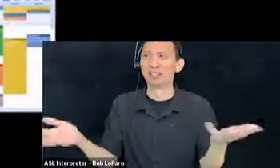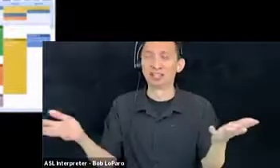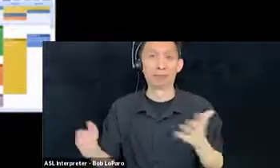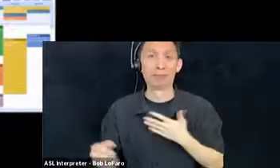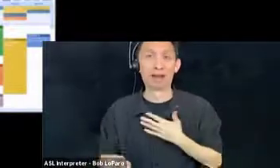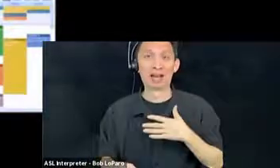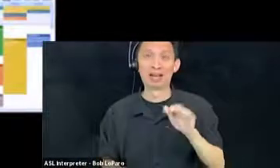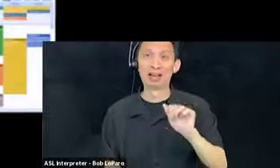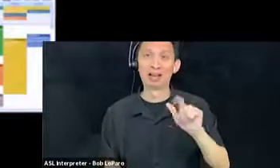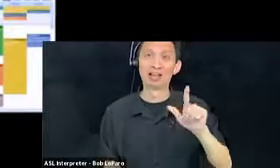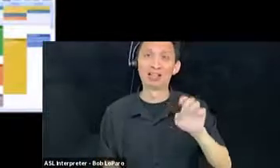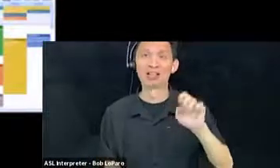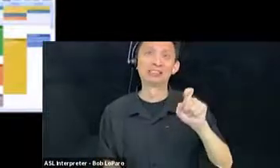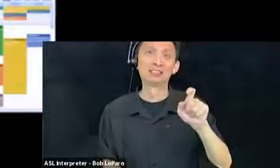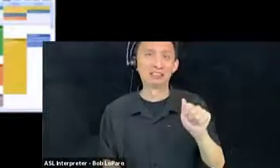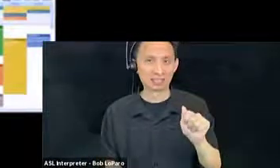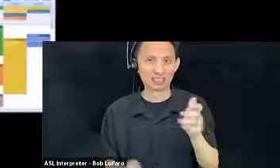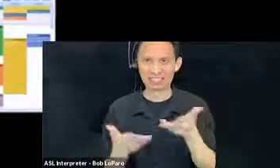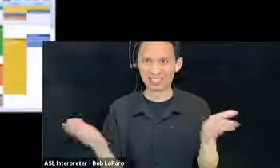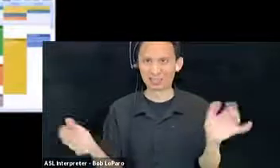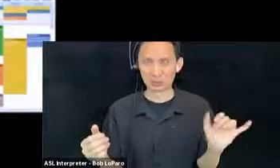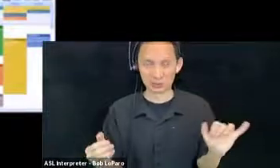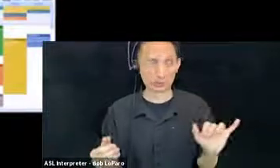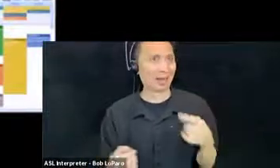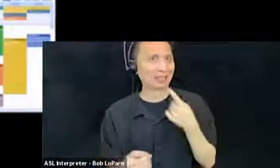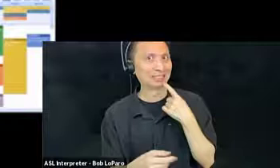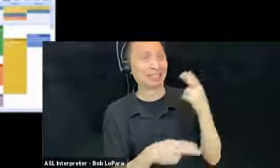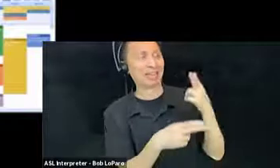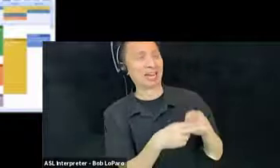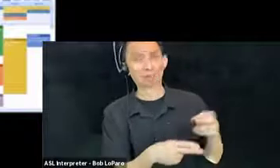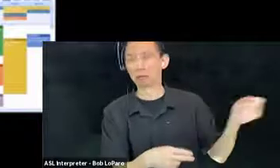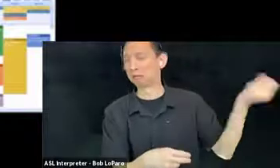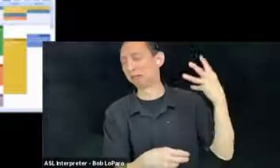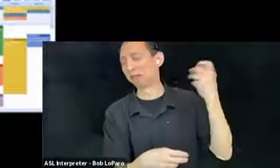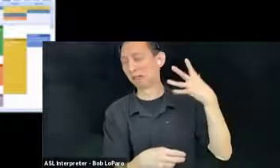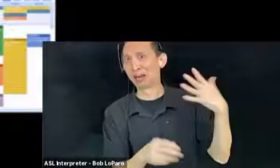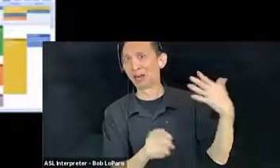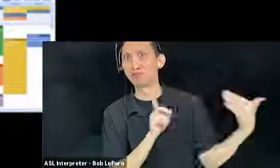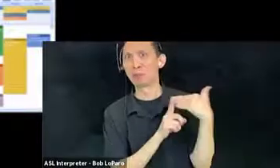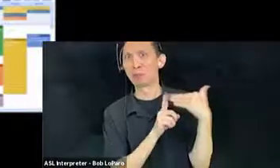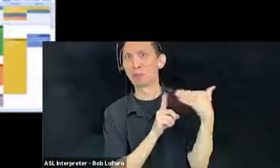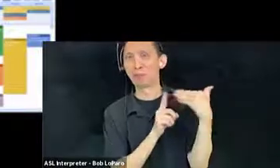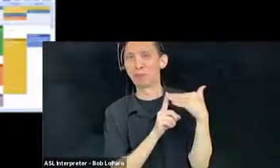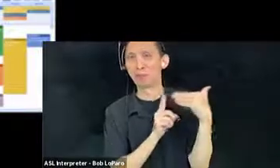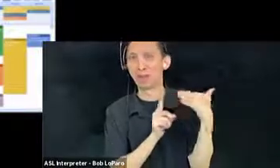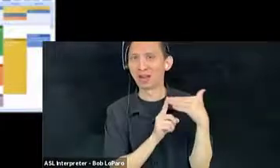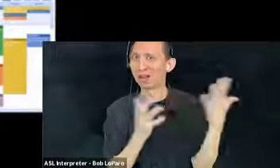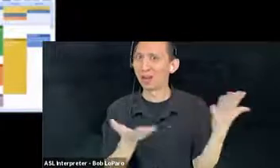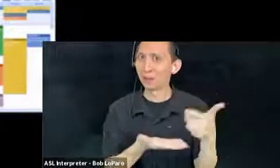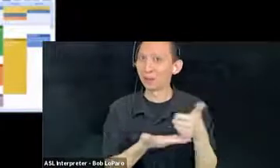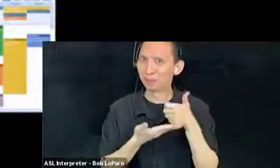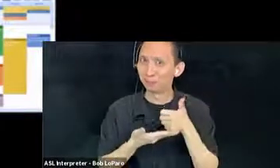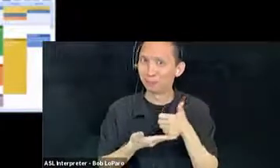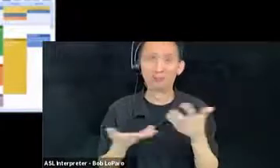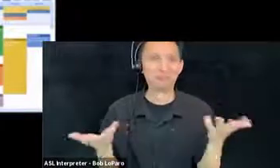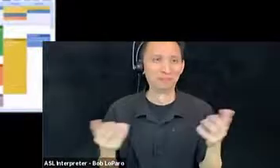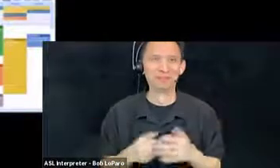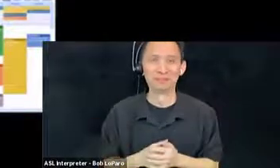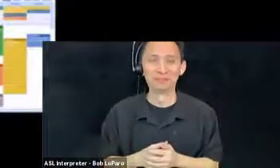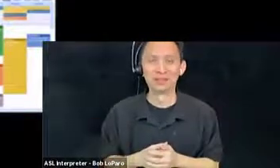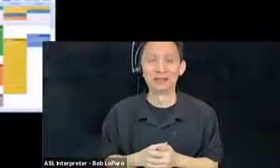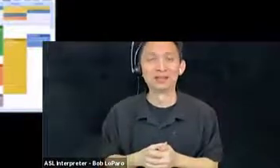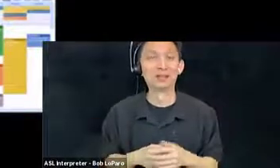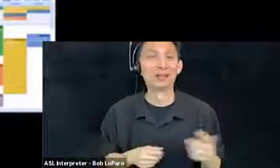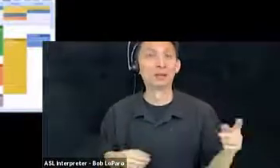activate by saying that out loud now. They are my reminders for everything. So we have to remember that as adults, we do this